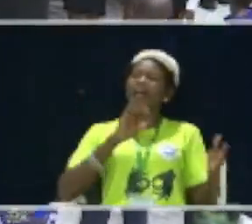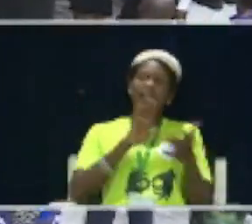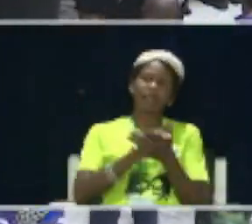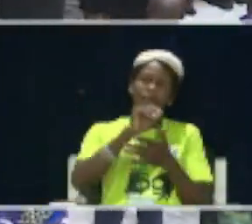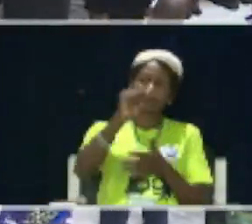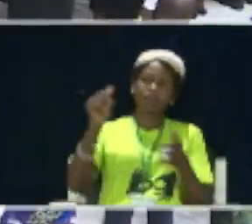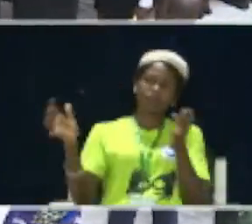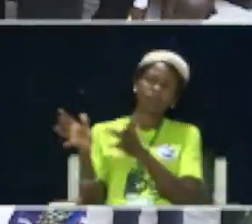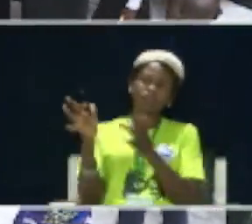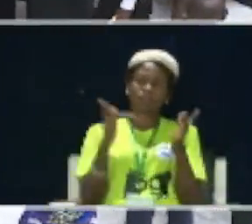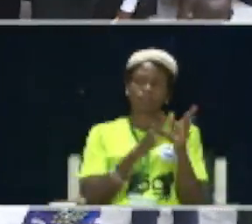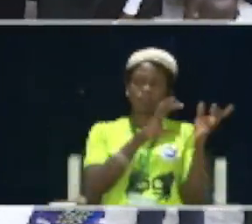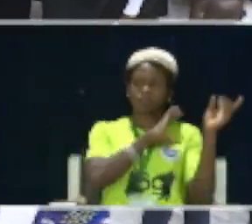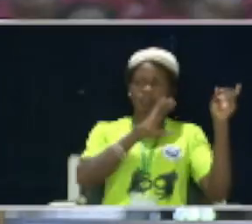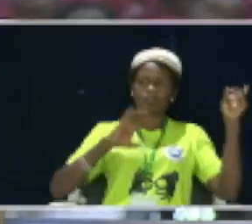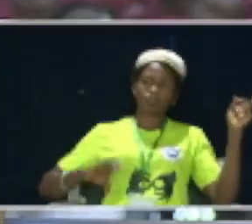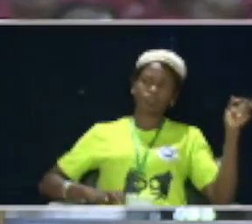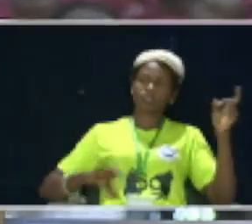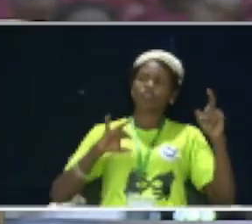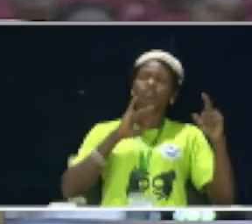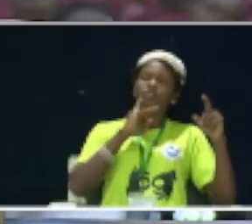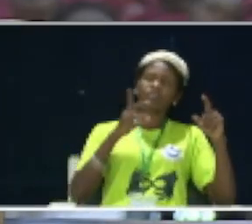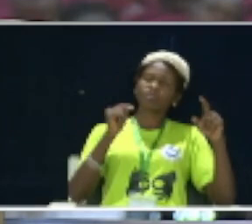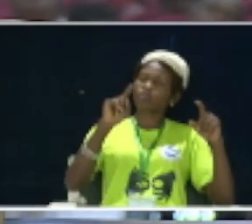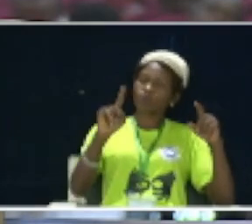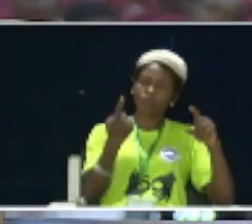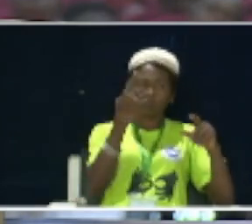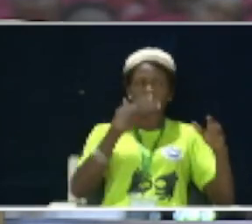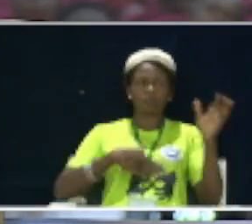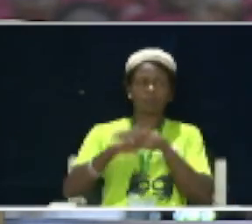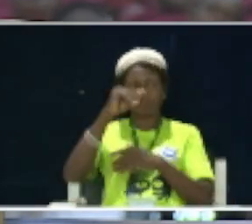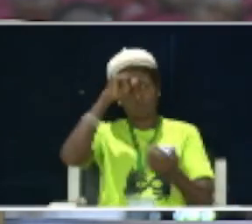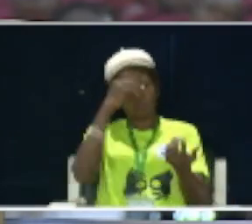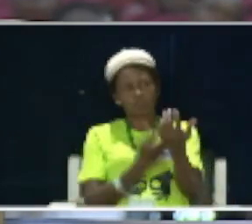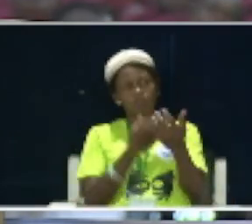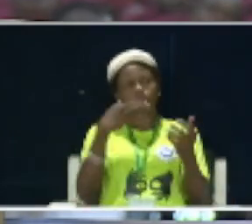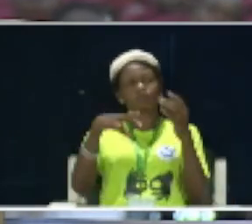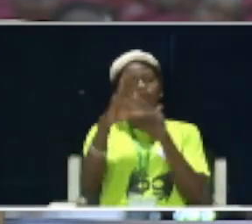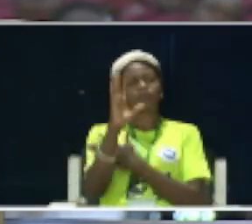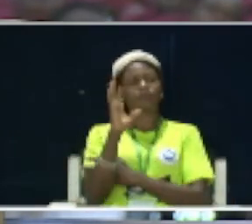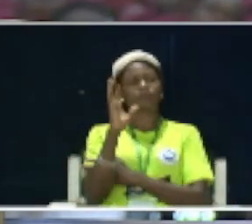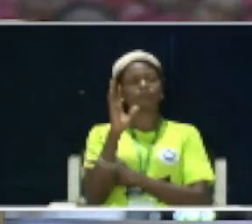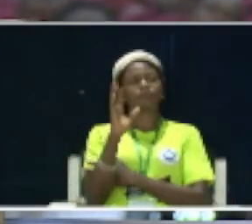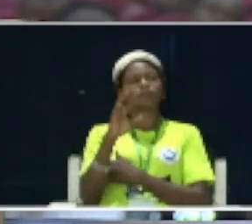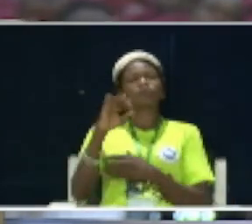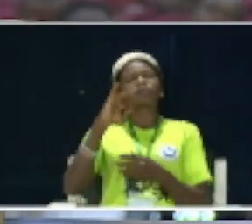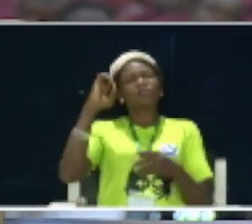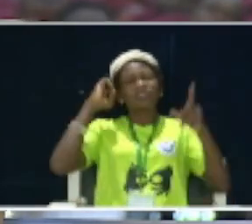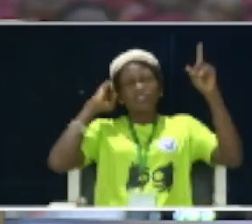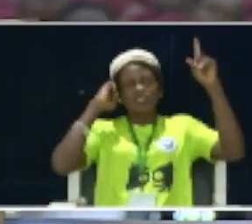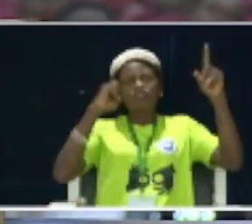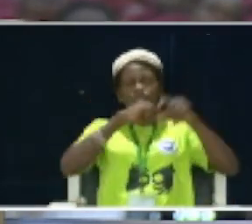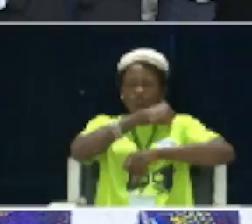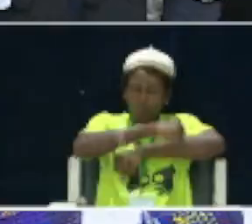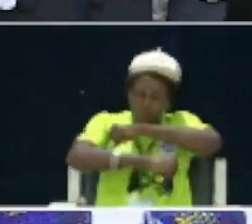Jesus Christ is the only begotten Son of God. He suffered and died